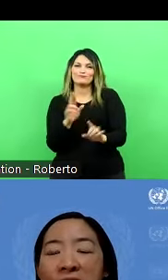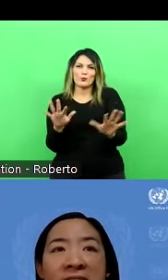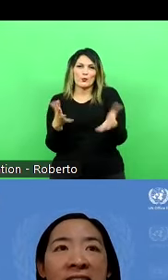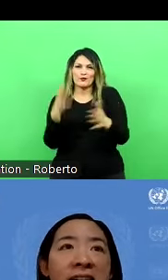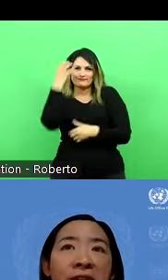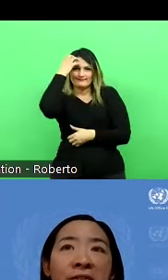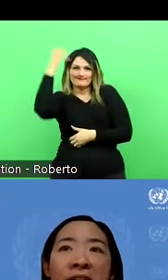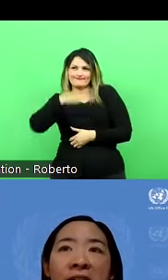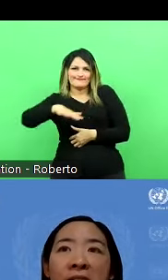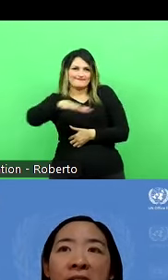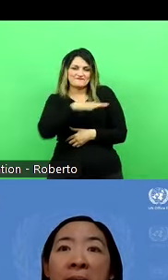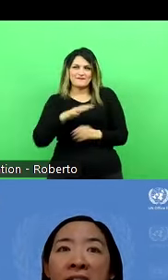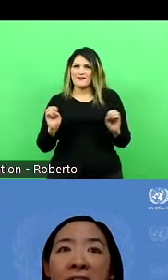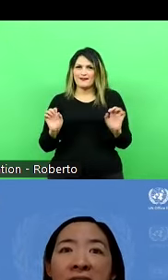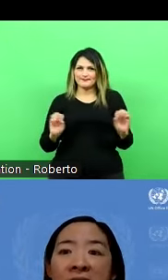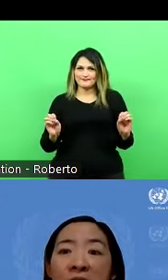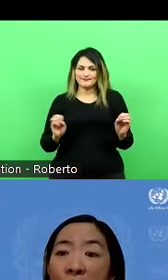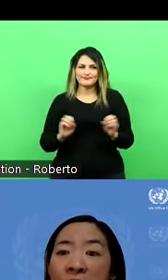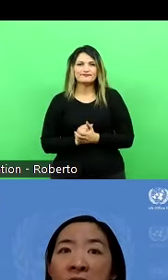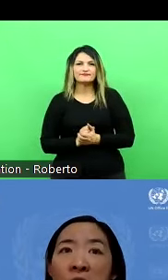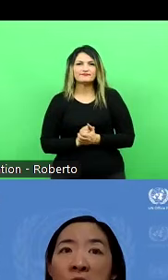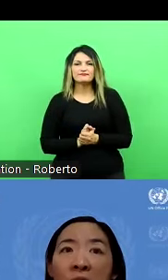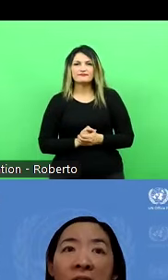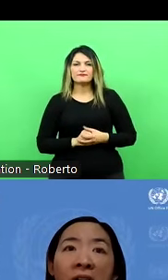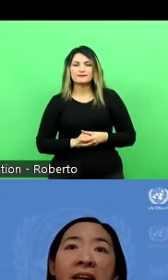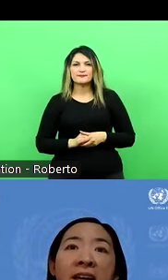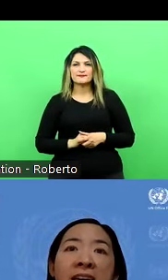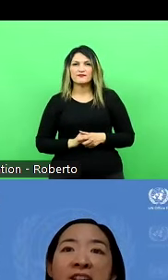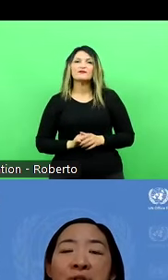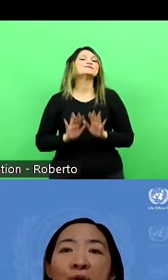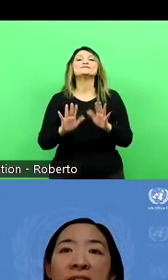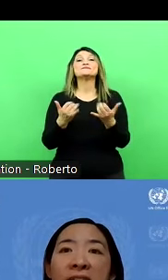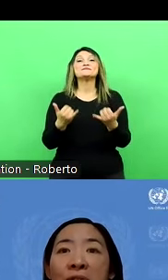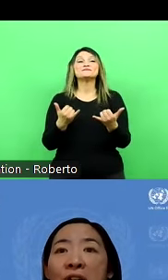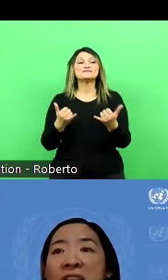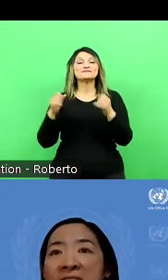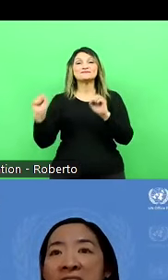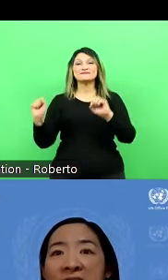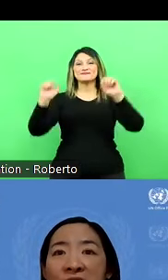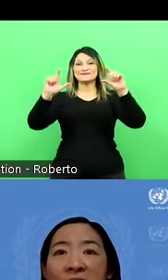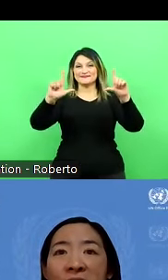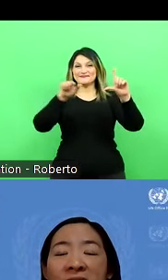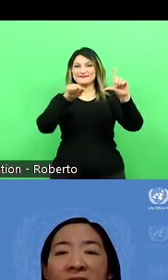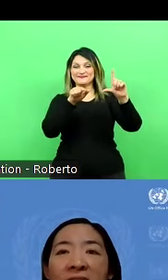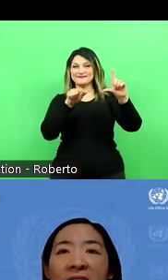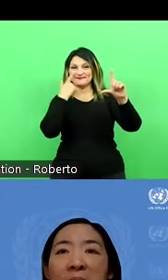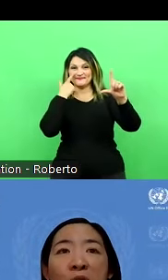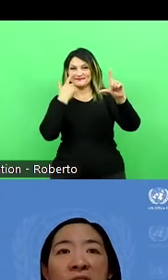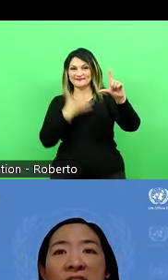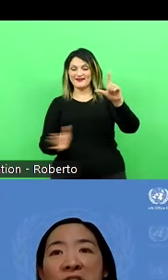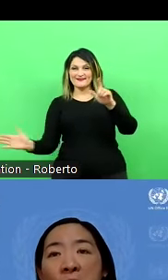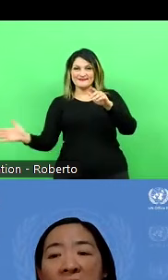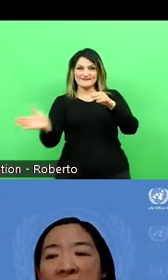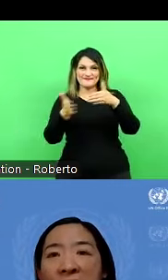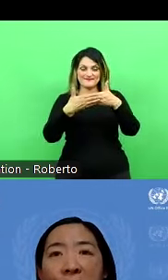snapshot of the study of the pilot's use of the scorecard that shows that across the 10 essentials, most